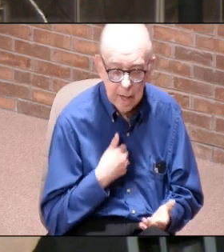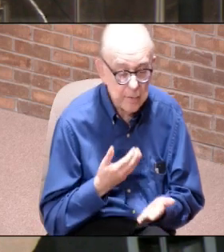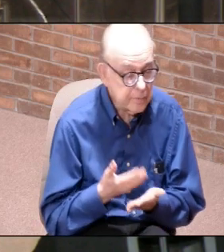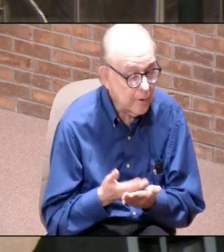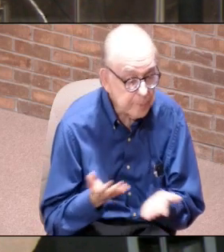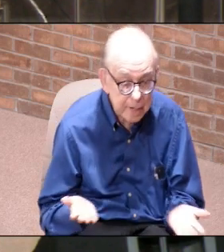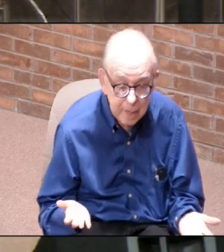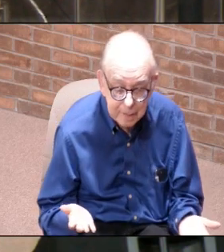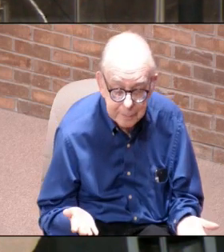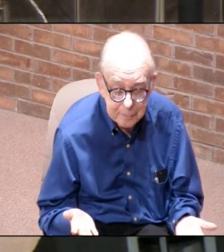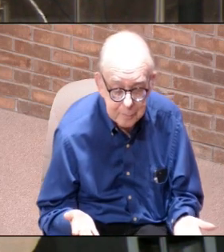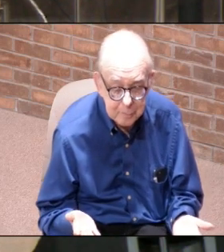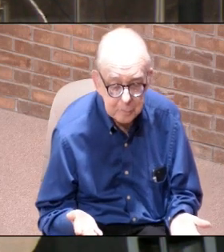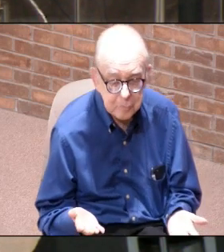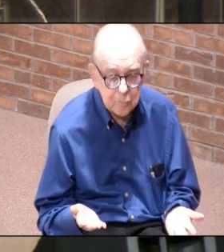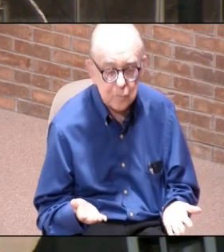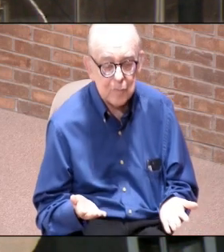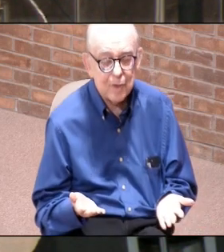money.